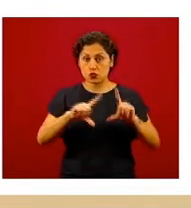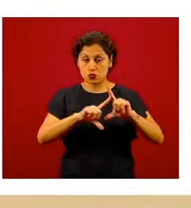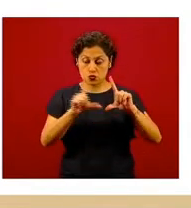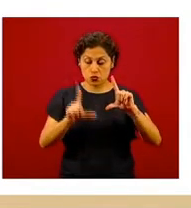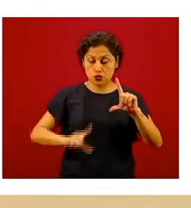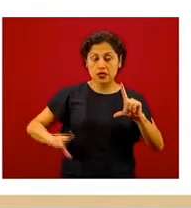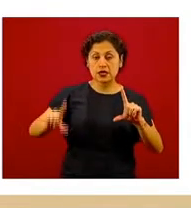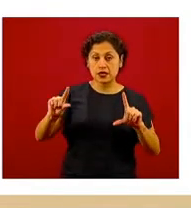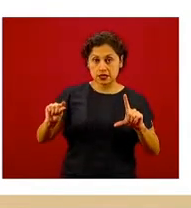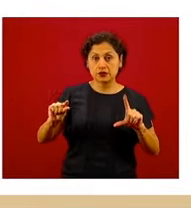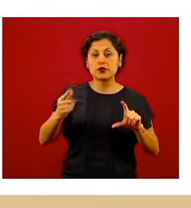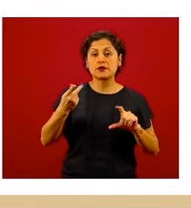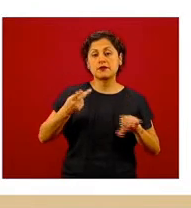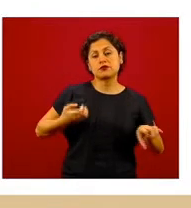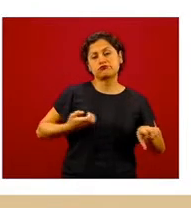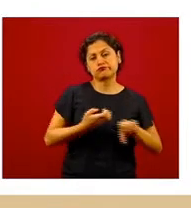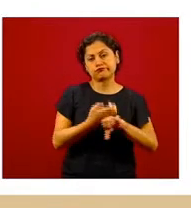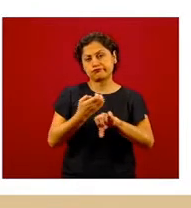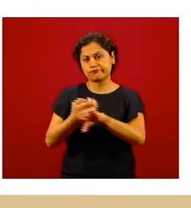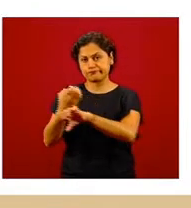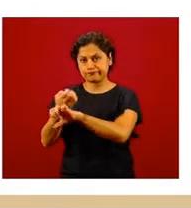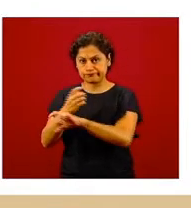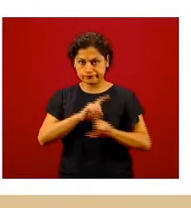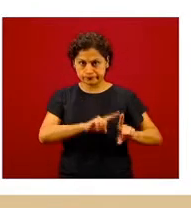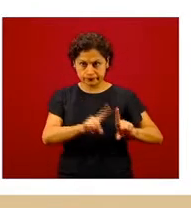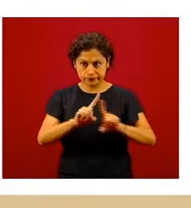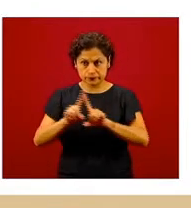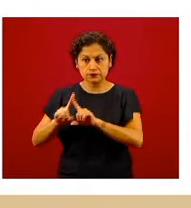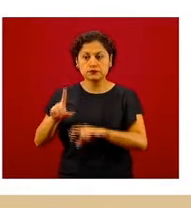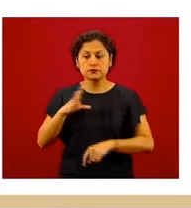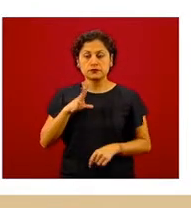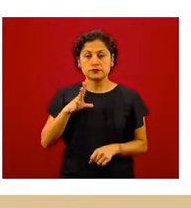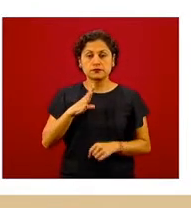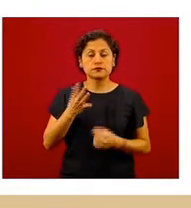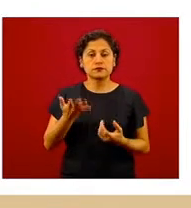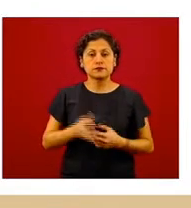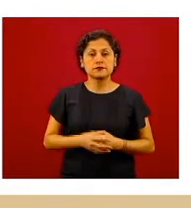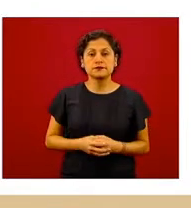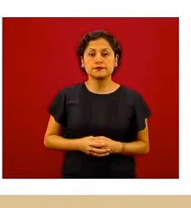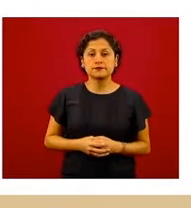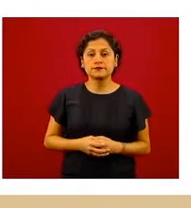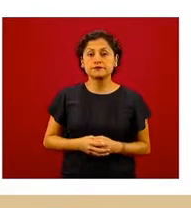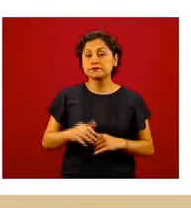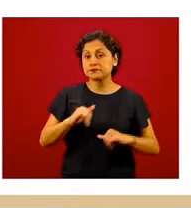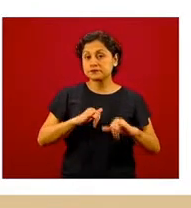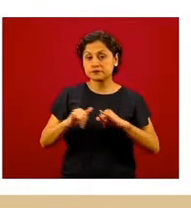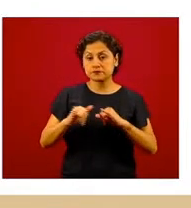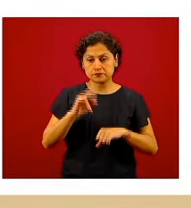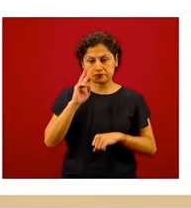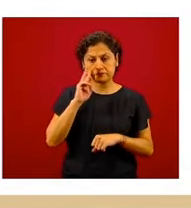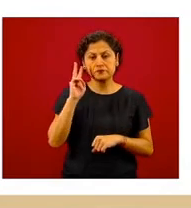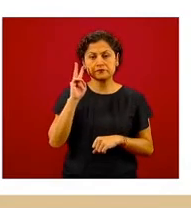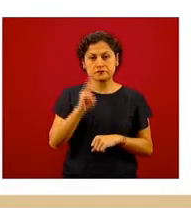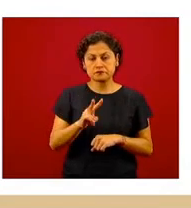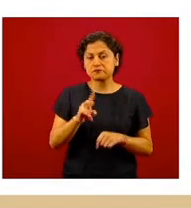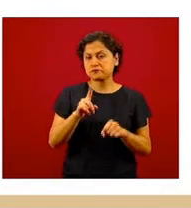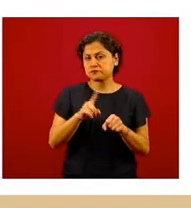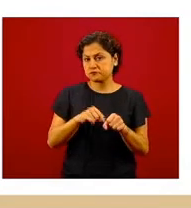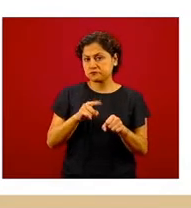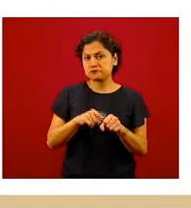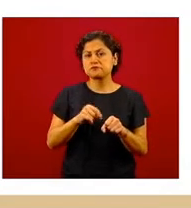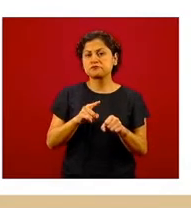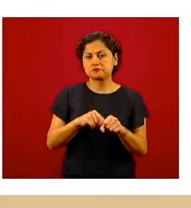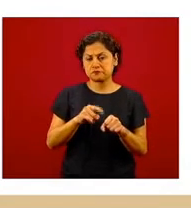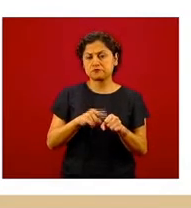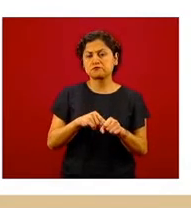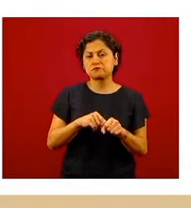nationally, but we can see the distribution across each of the states in the country. As you can see, the map has stayed